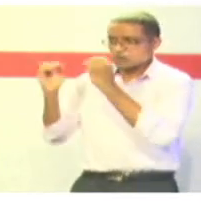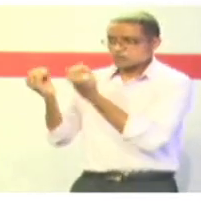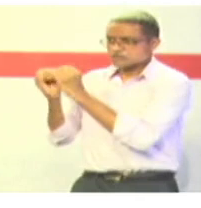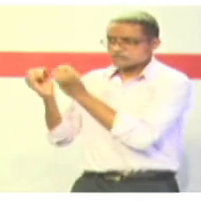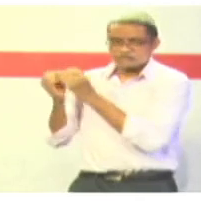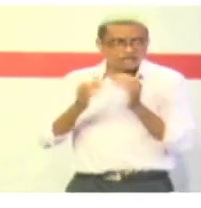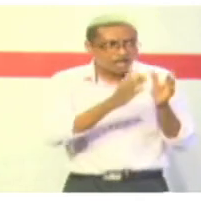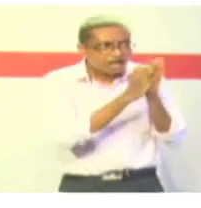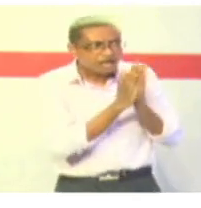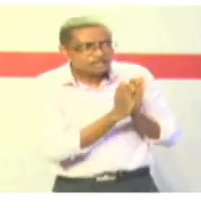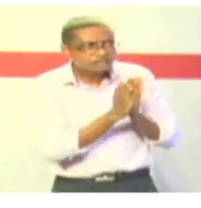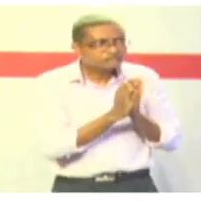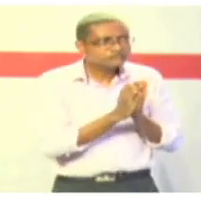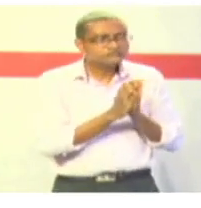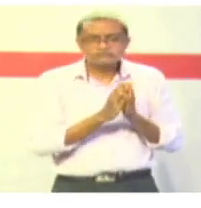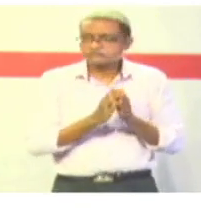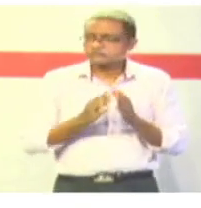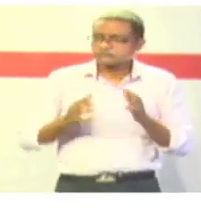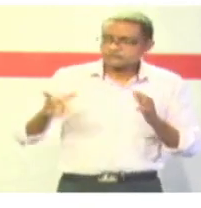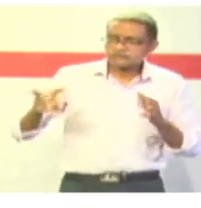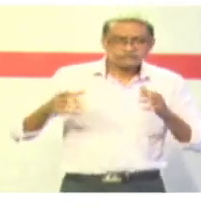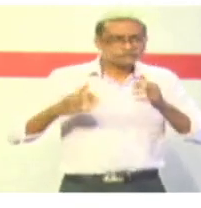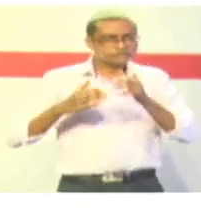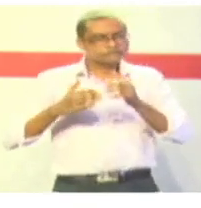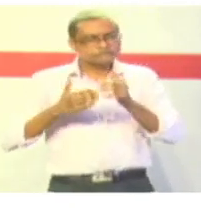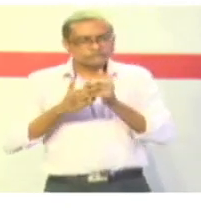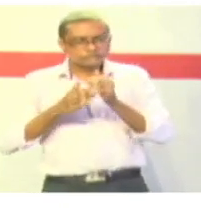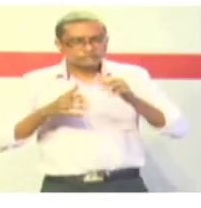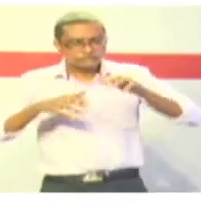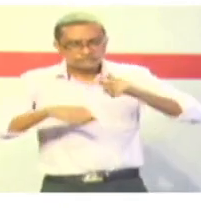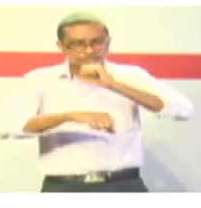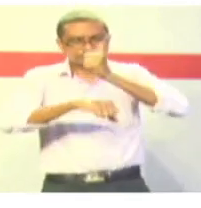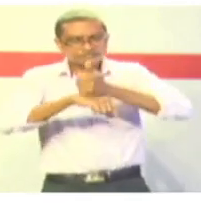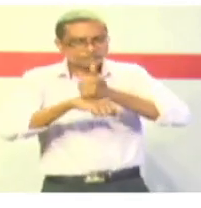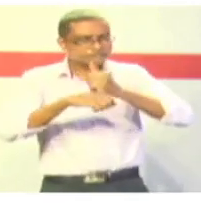to host activities? Thank you.